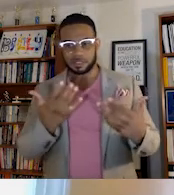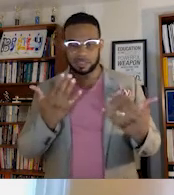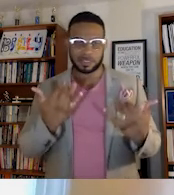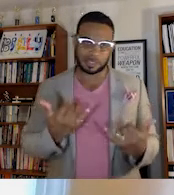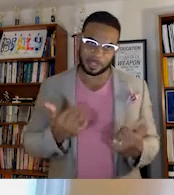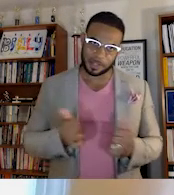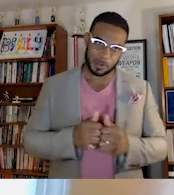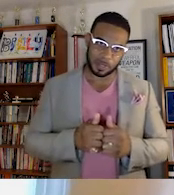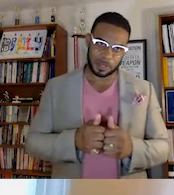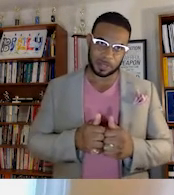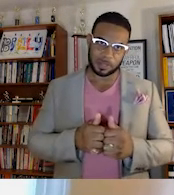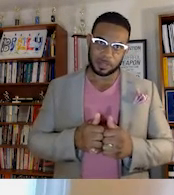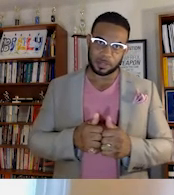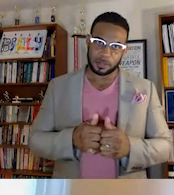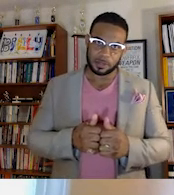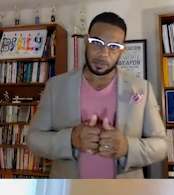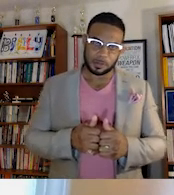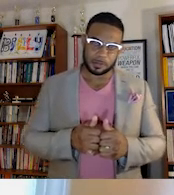now with the